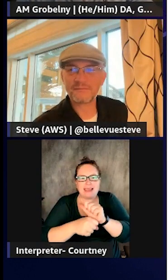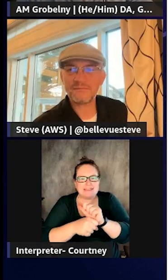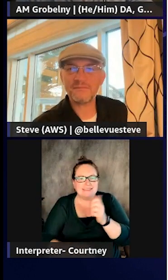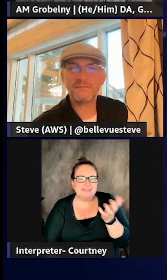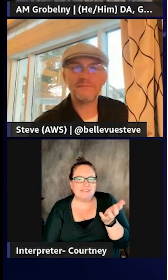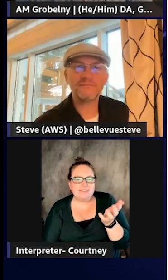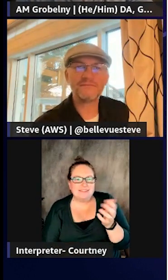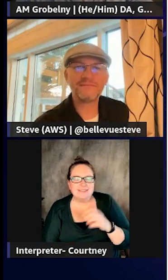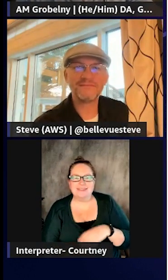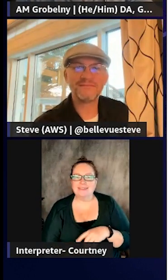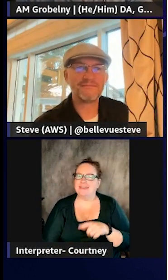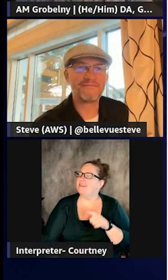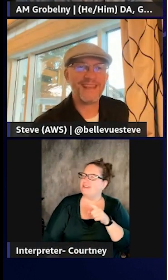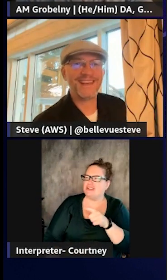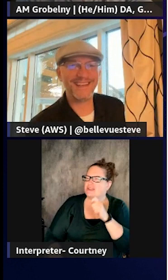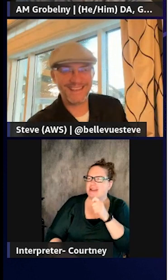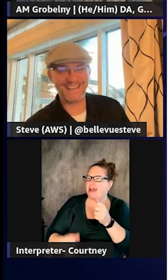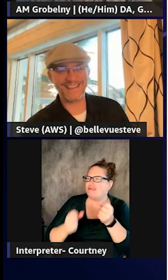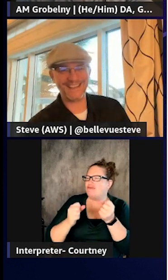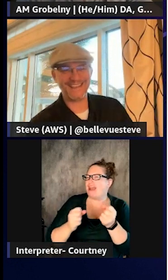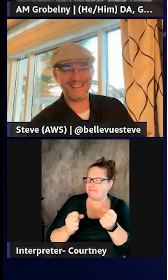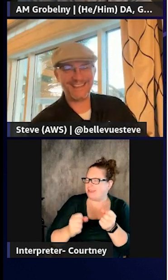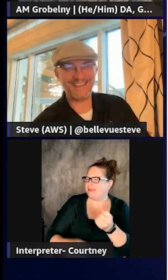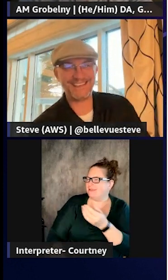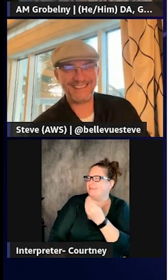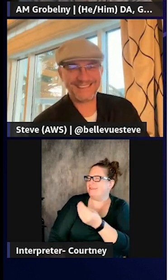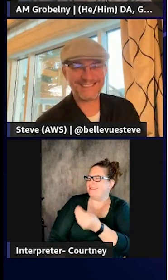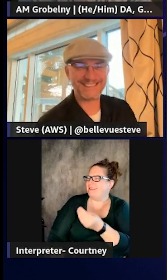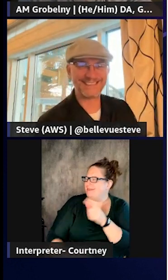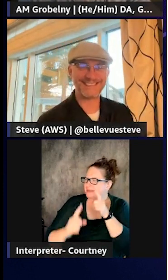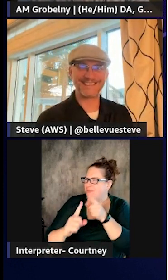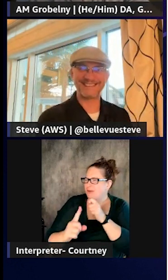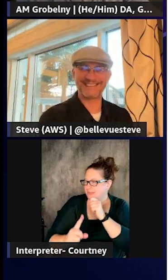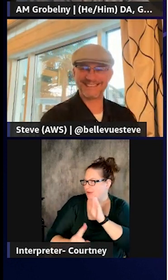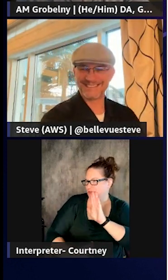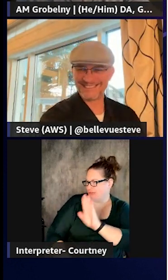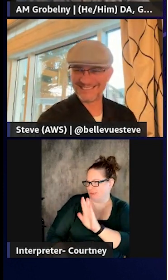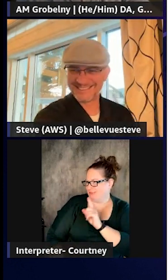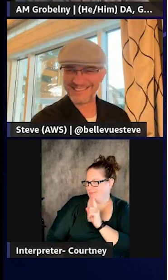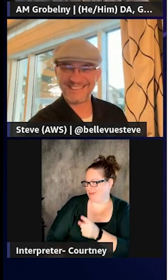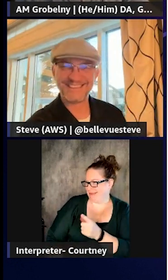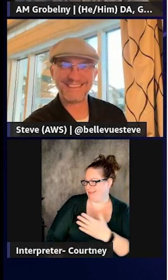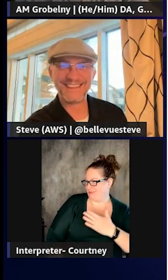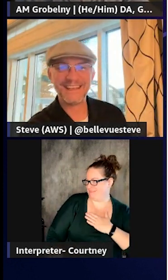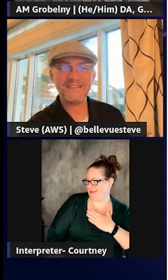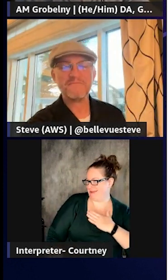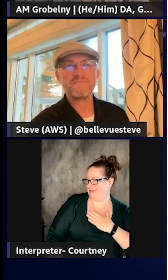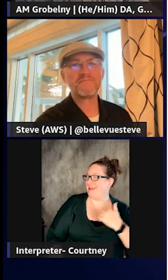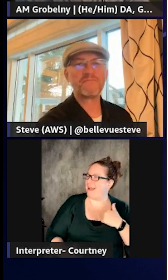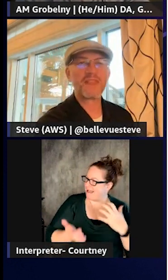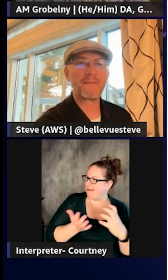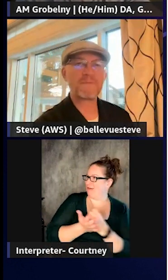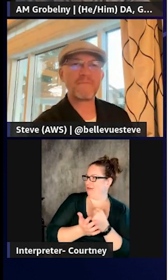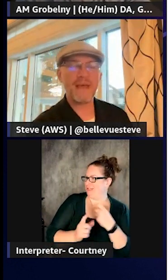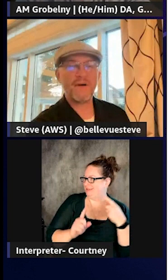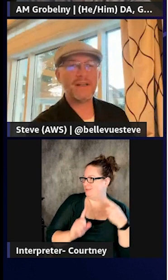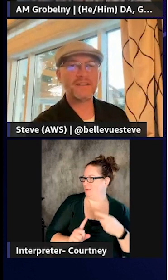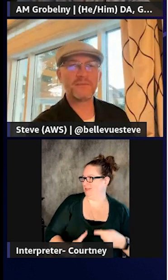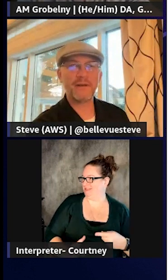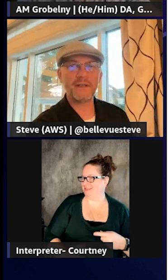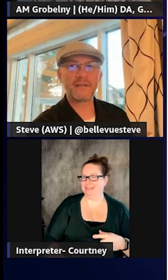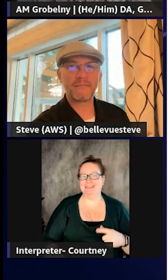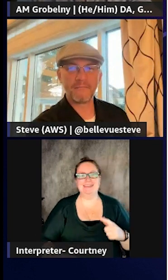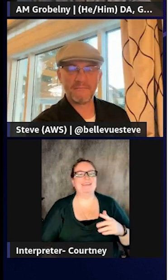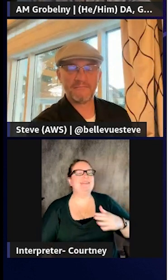Hey, you're not driving over here. These points aren't yours, really. They're mine. I earned these points. They're mine